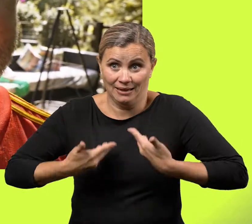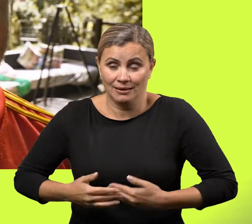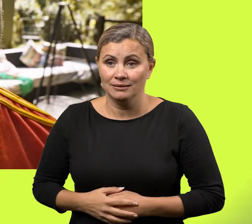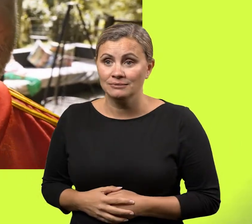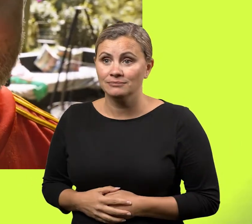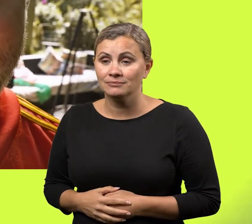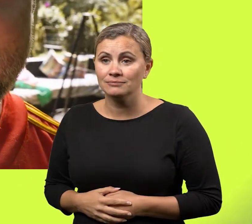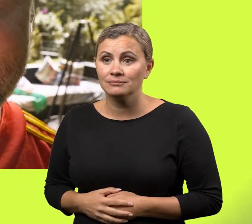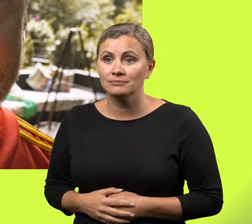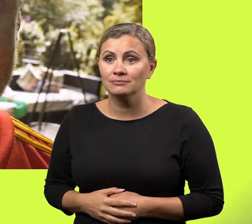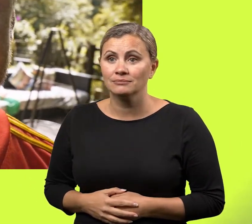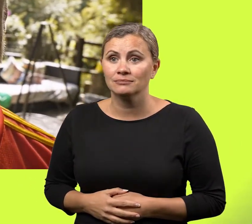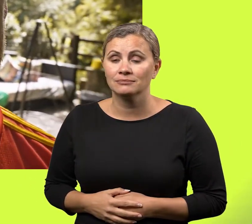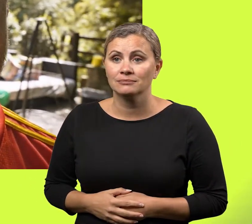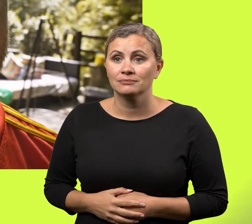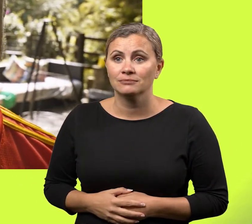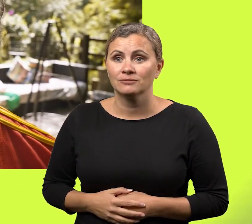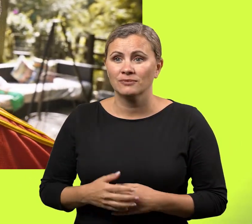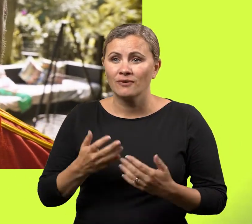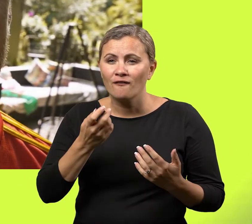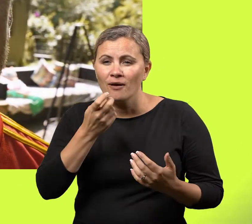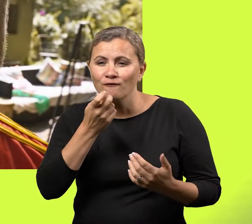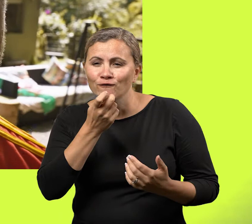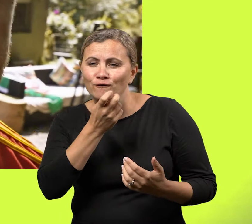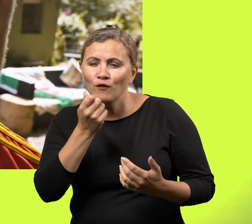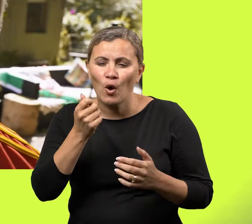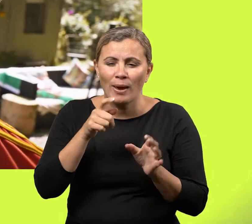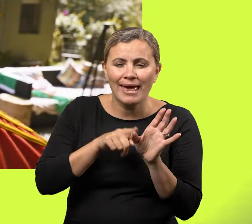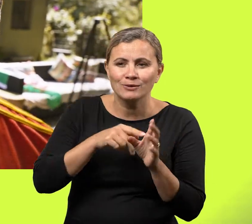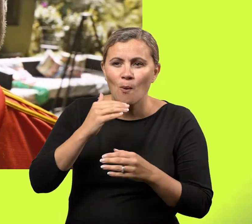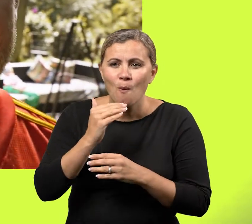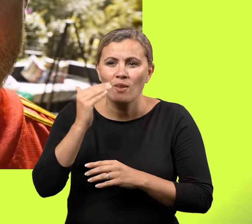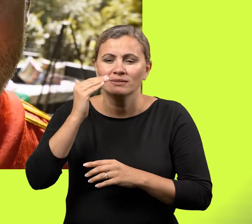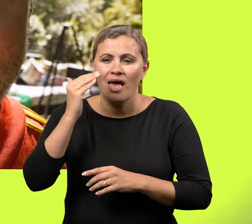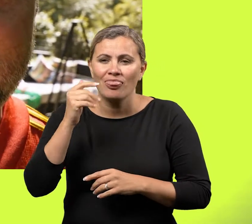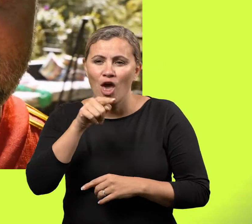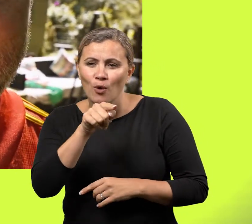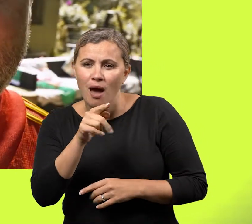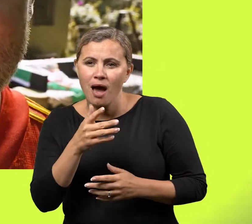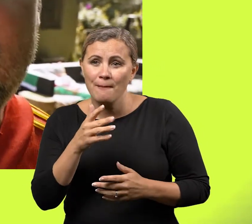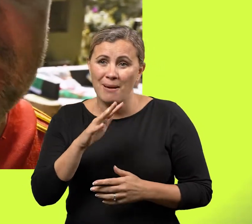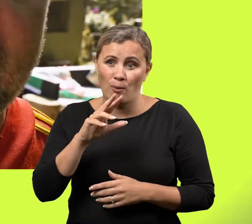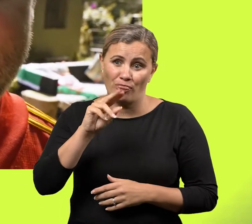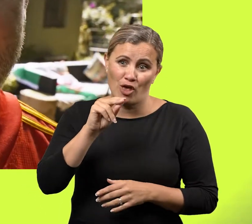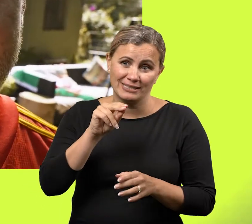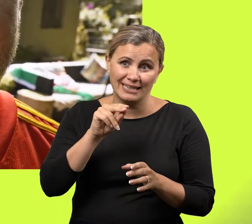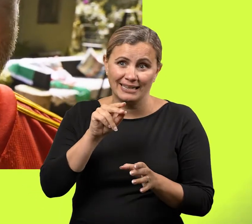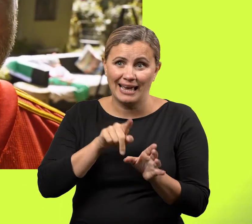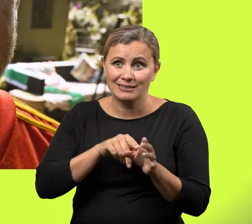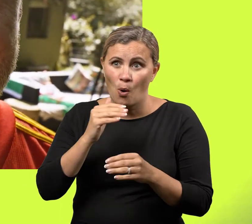yeah, it's me. Just a few years older than you used to. Well, about 30 years